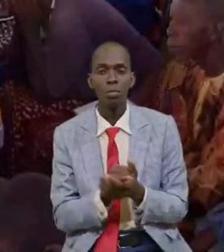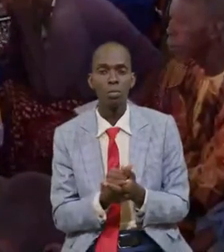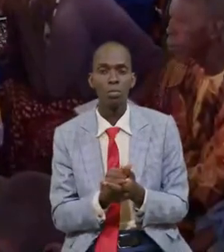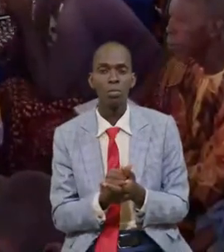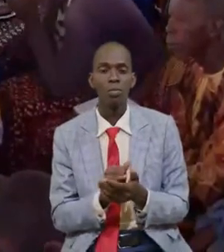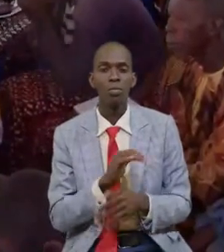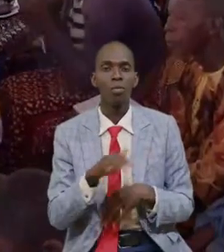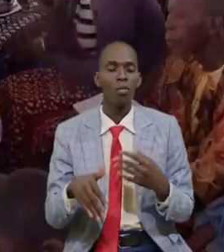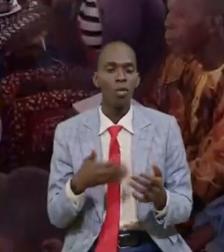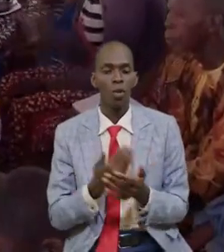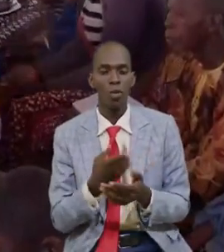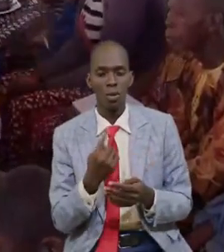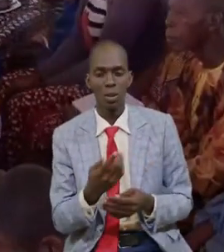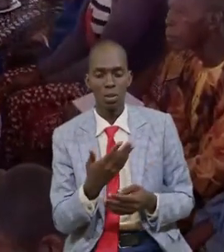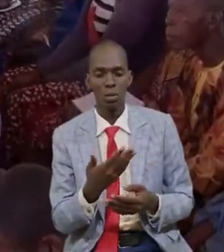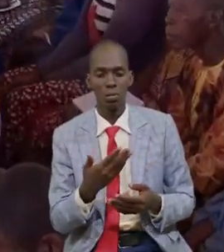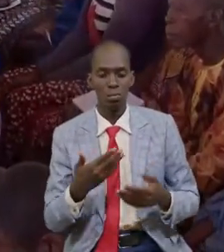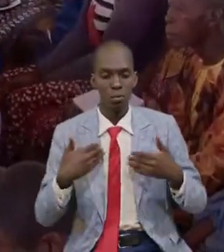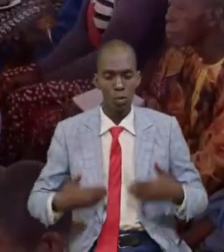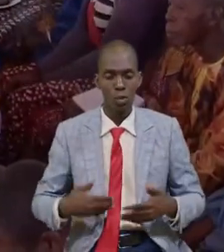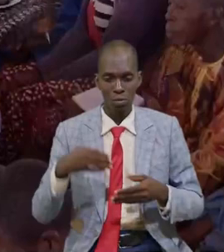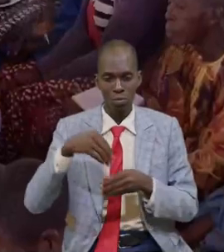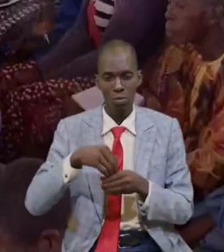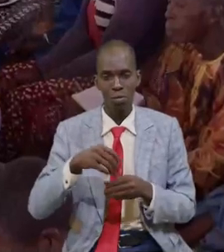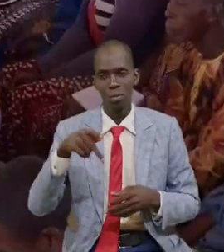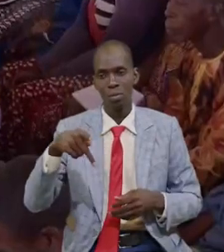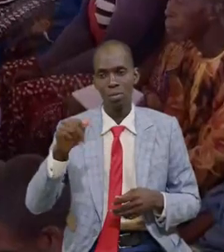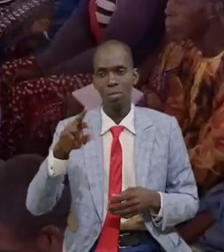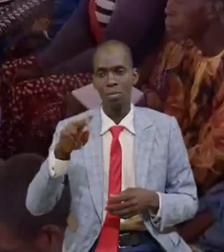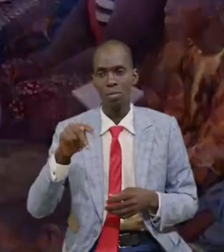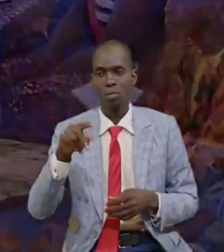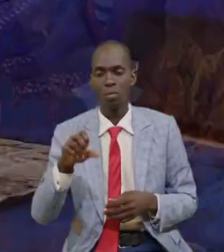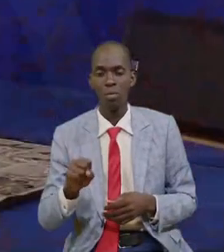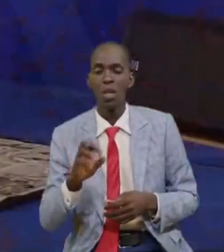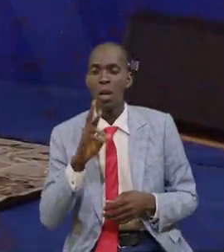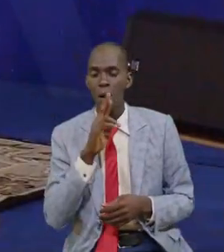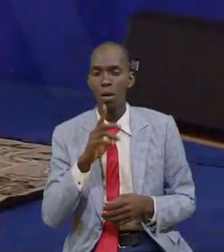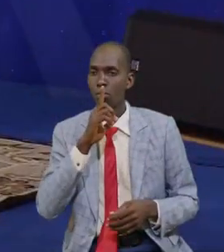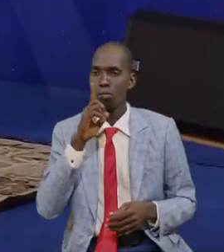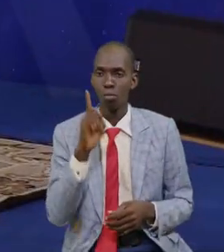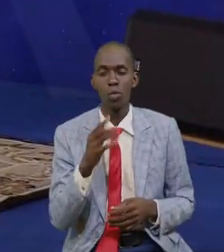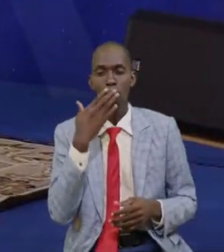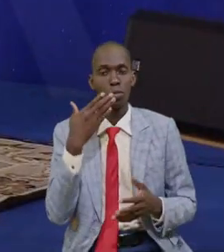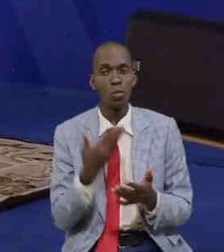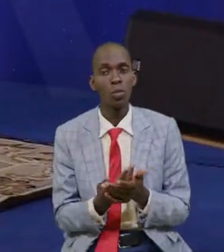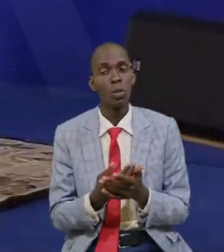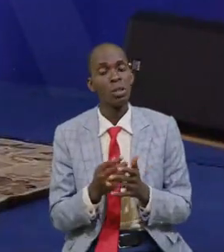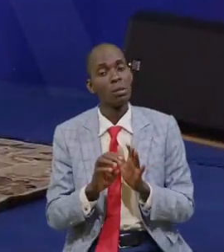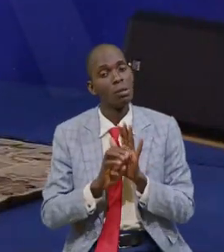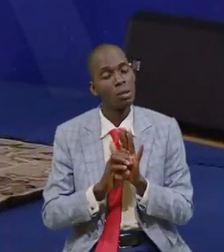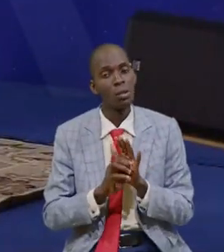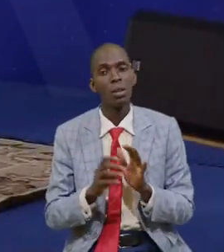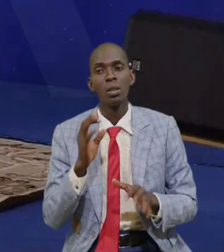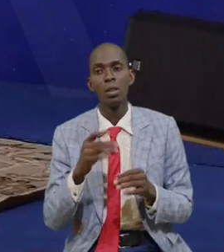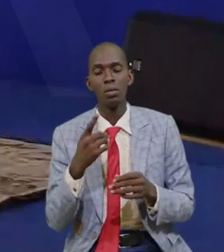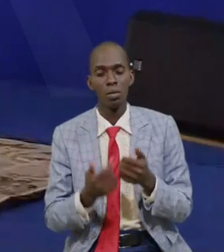are genuine. All the spare parts are genuine. Should in case the car is breaking down on the